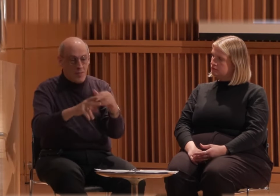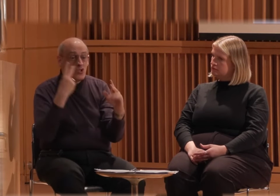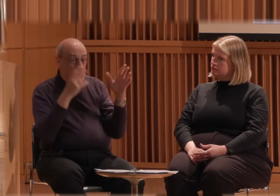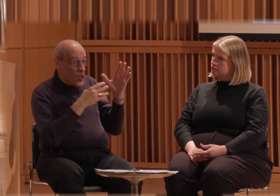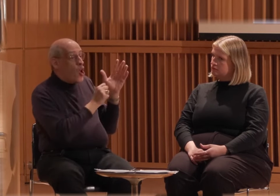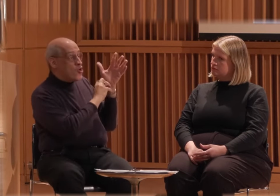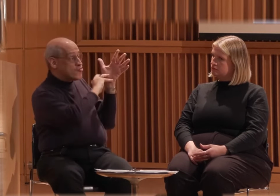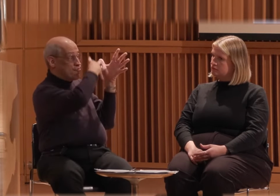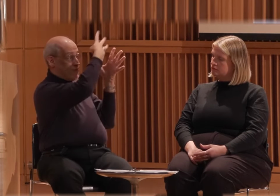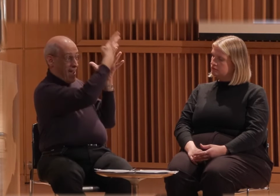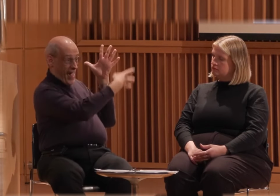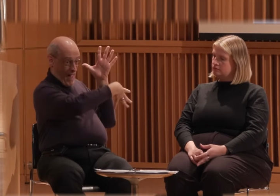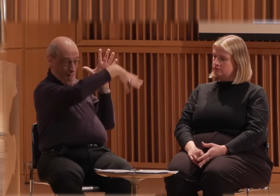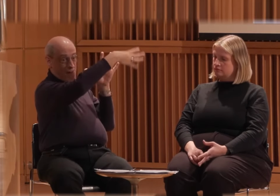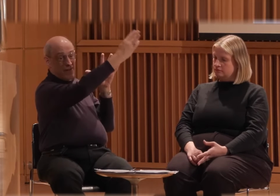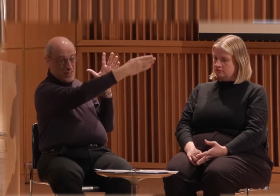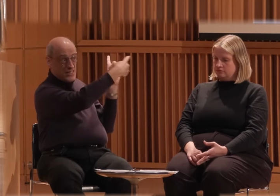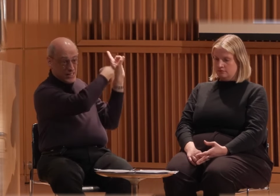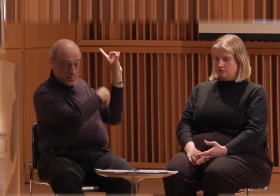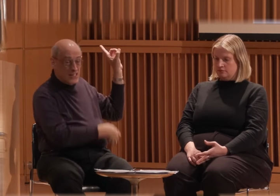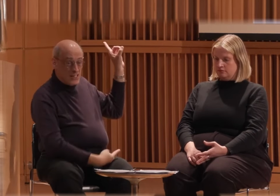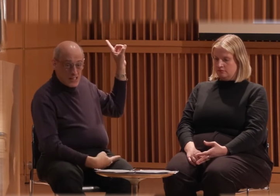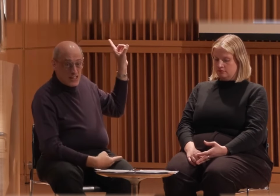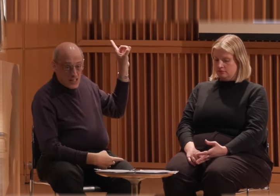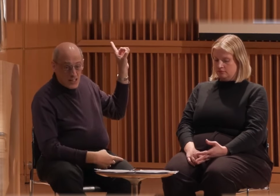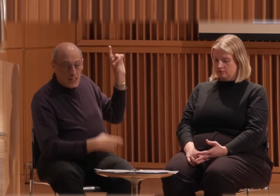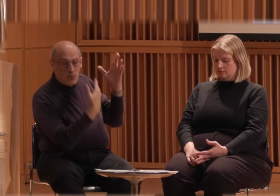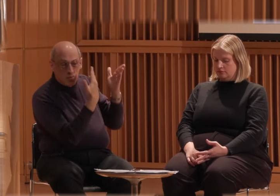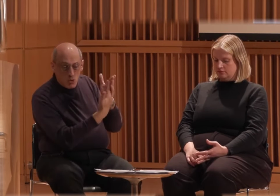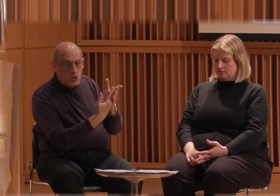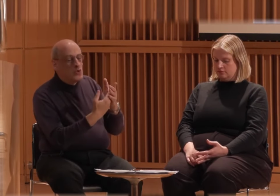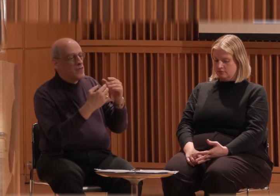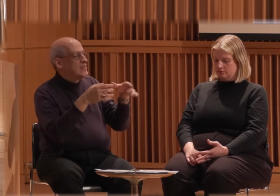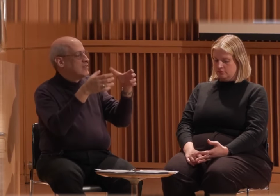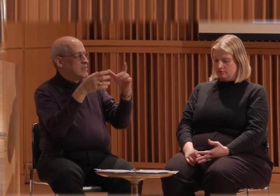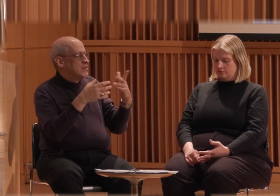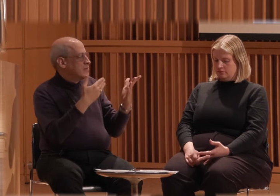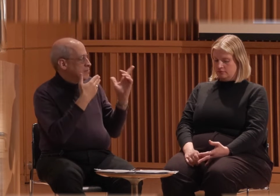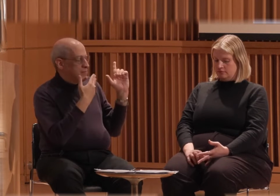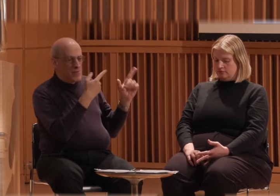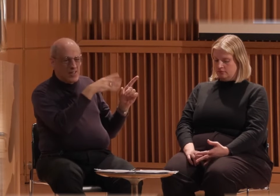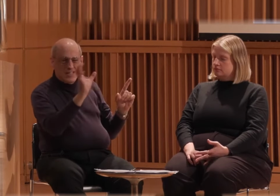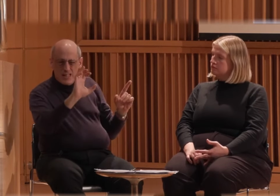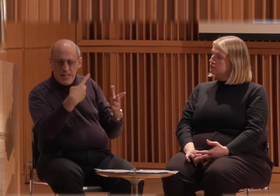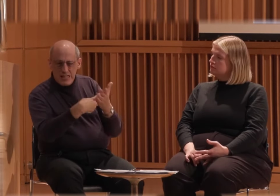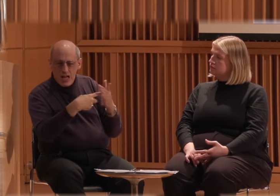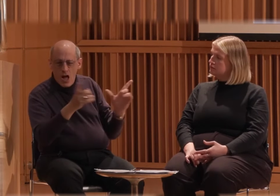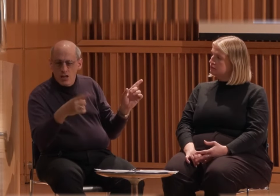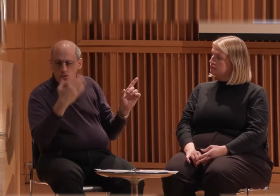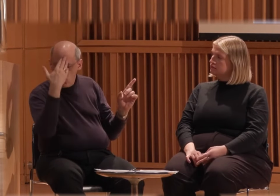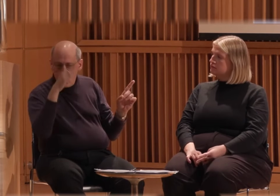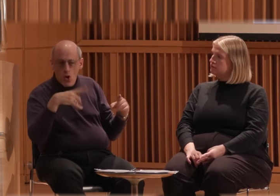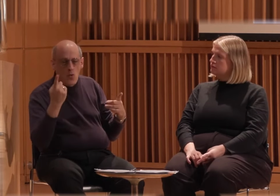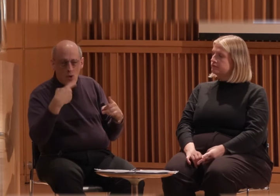that were up there and the fractures, Celina, talked about, I think show we live